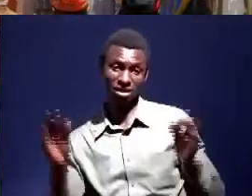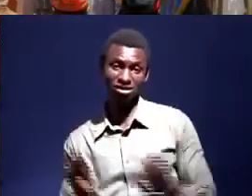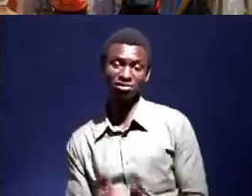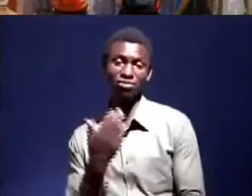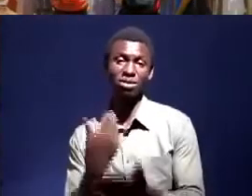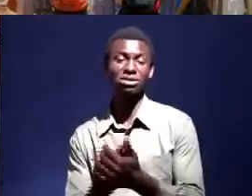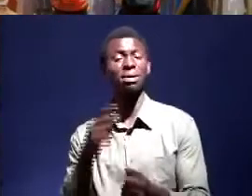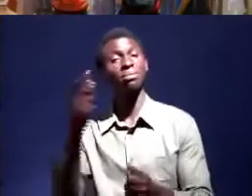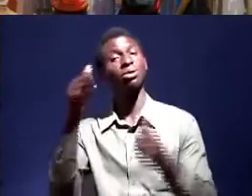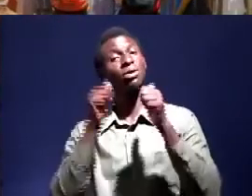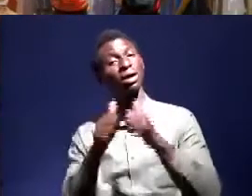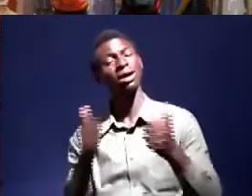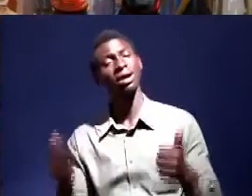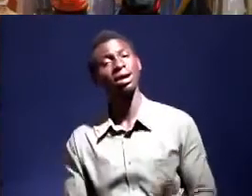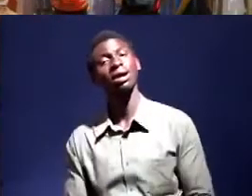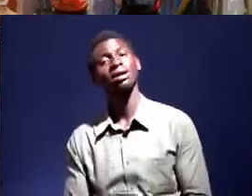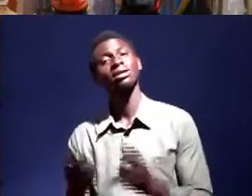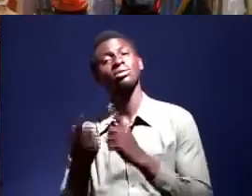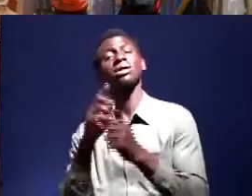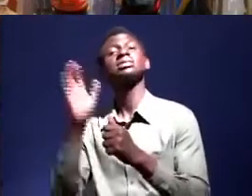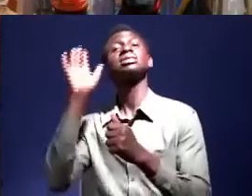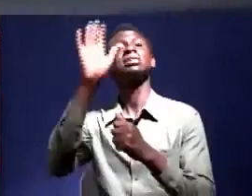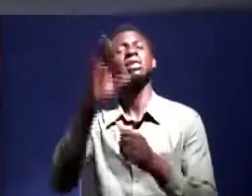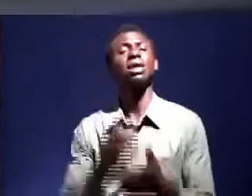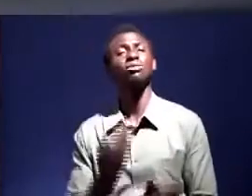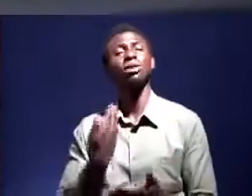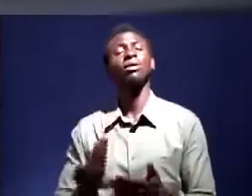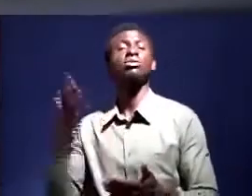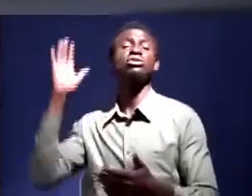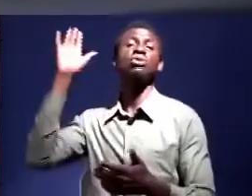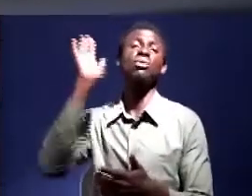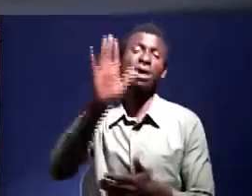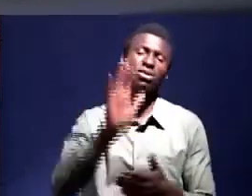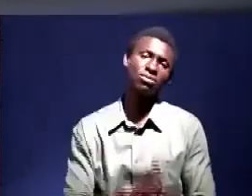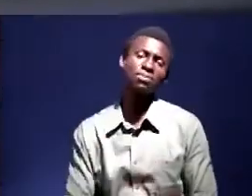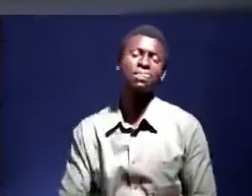and your children and those that are far off.